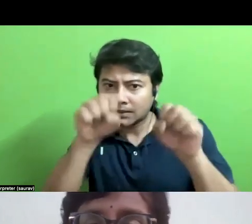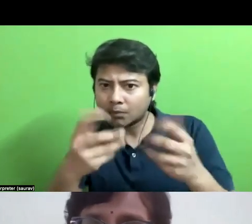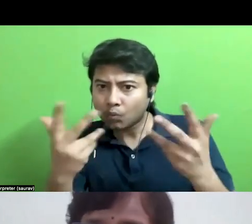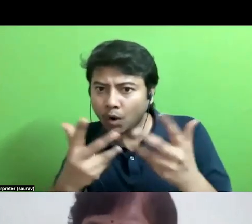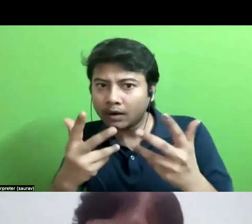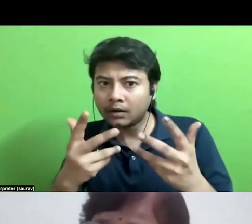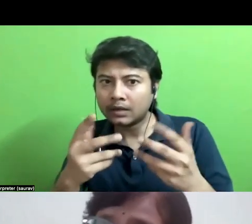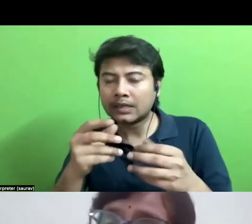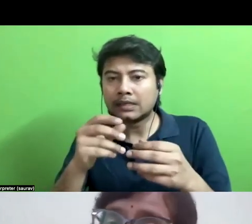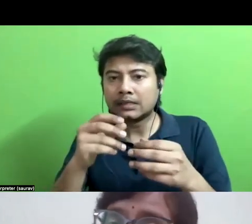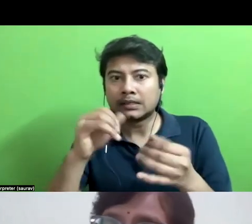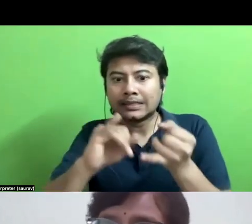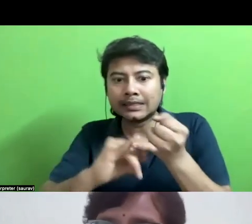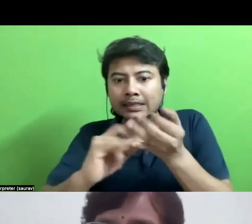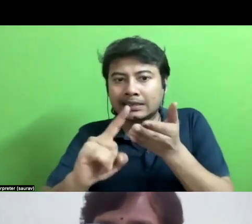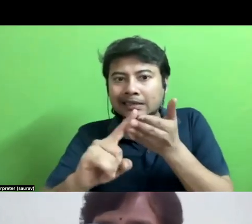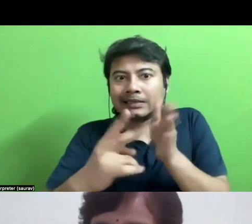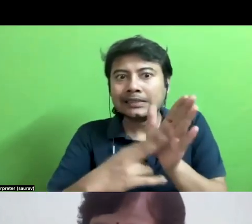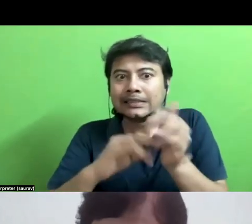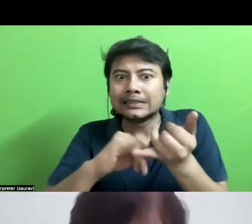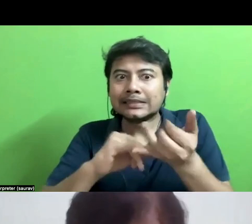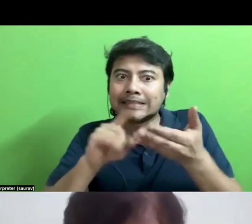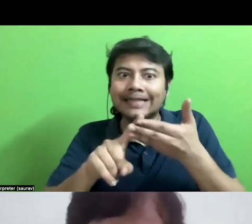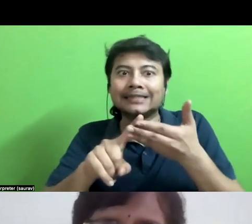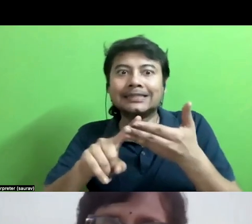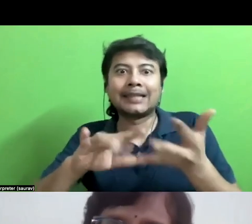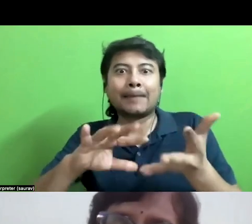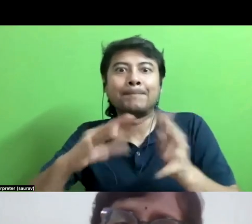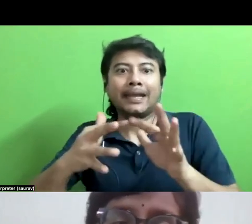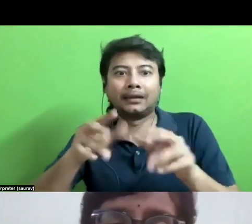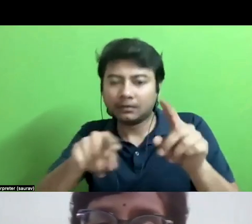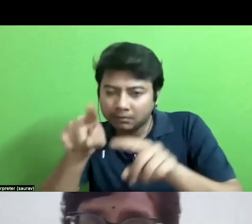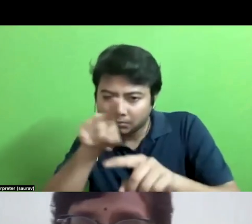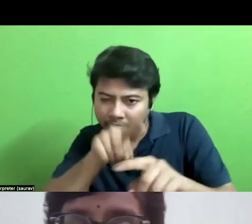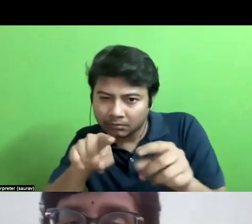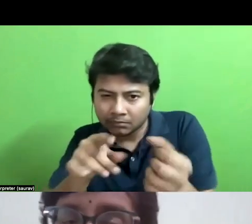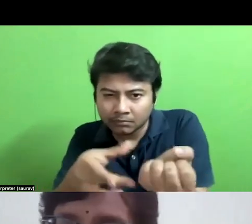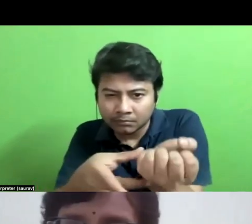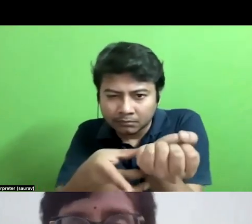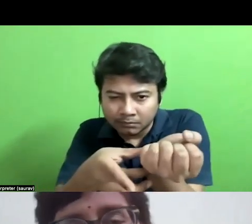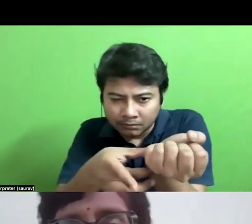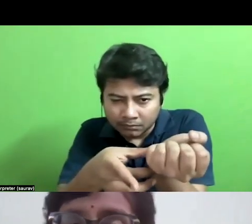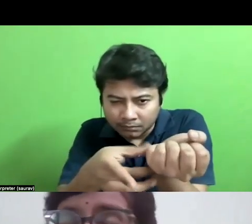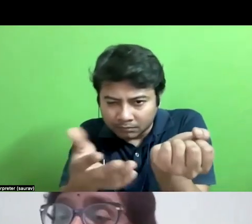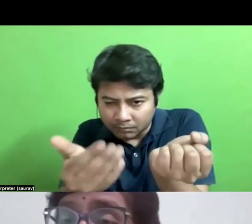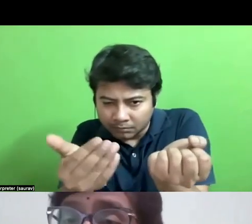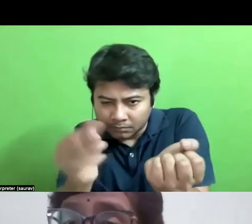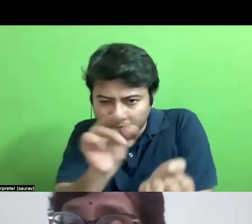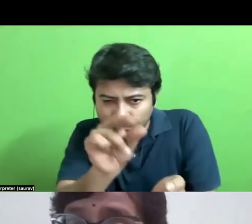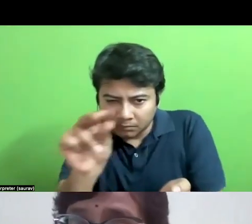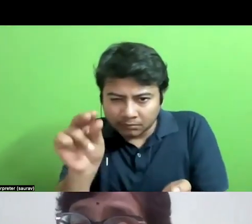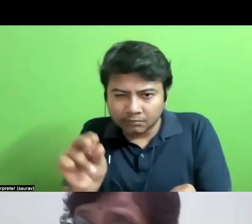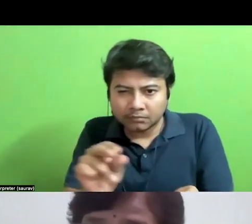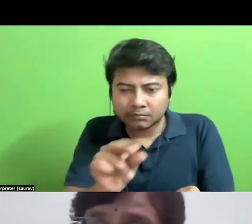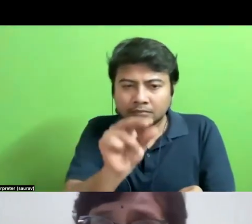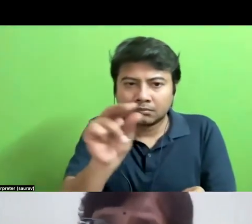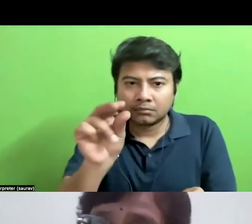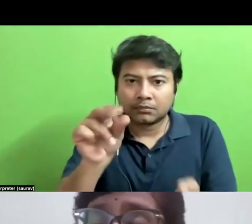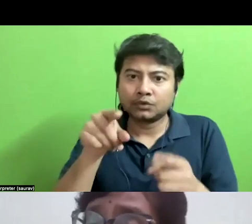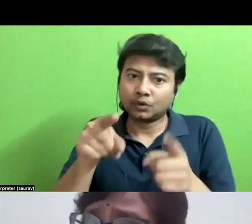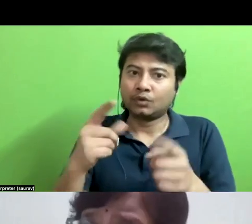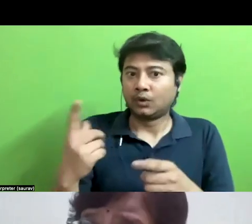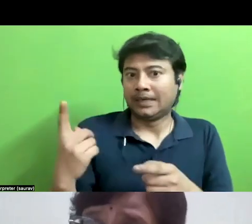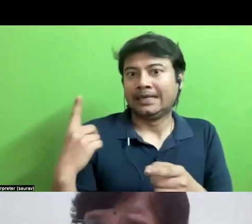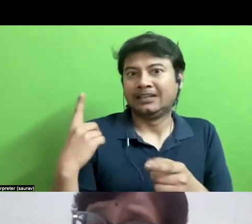you. This may be where you concentrate. Work on adaptive leadership, work on making sense. And I think,